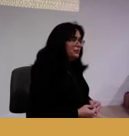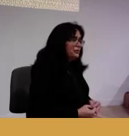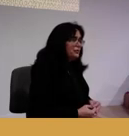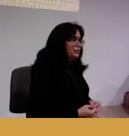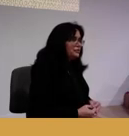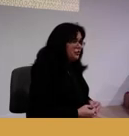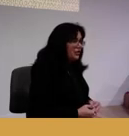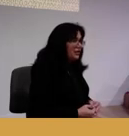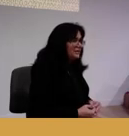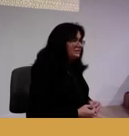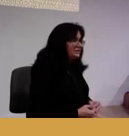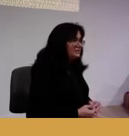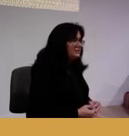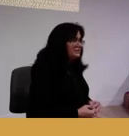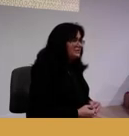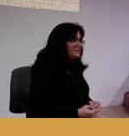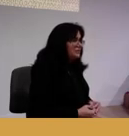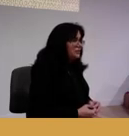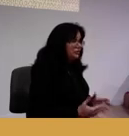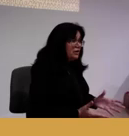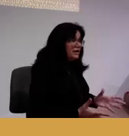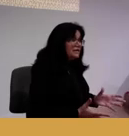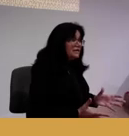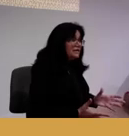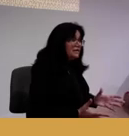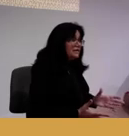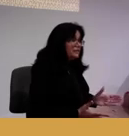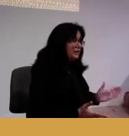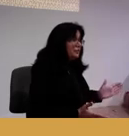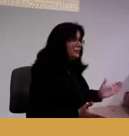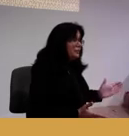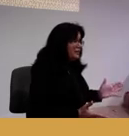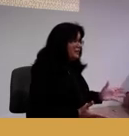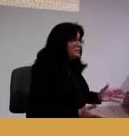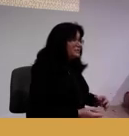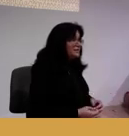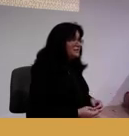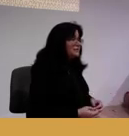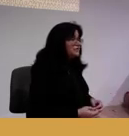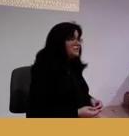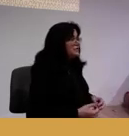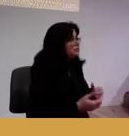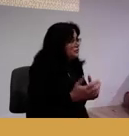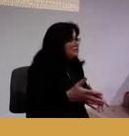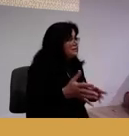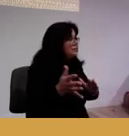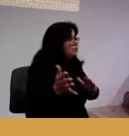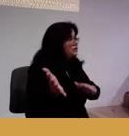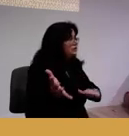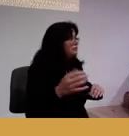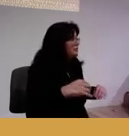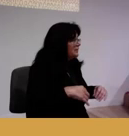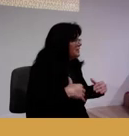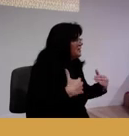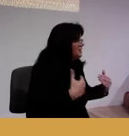to deny or degrade people with other perspectives who sit there